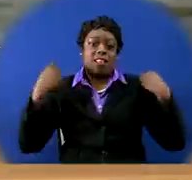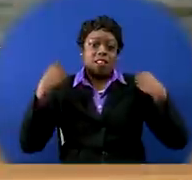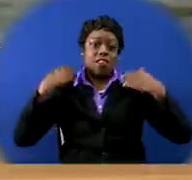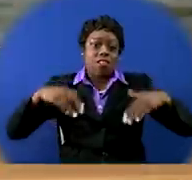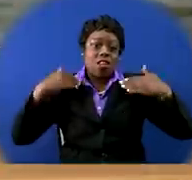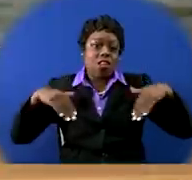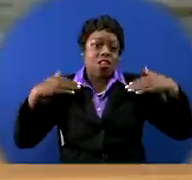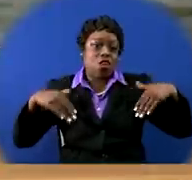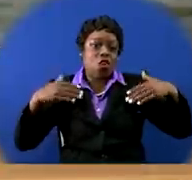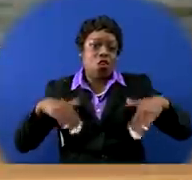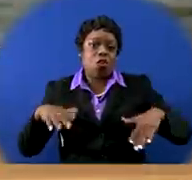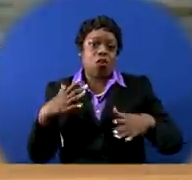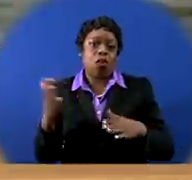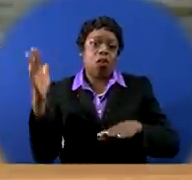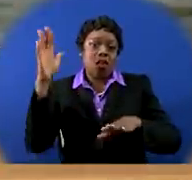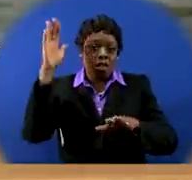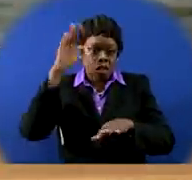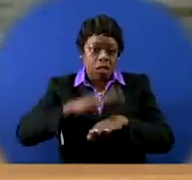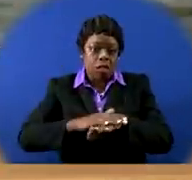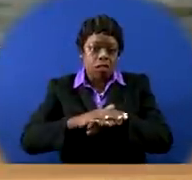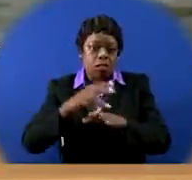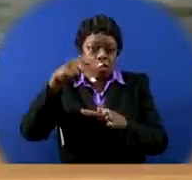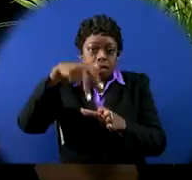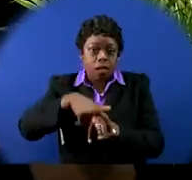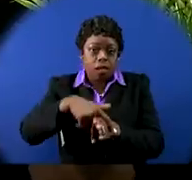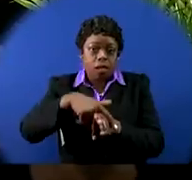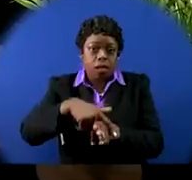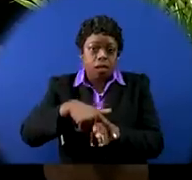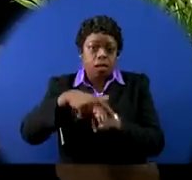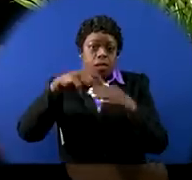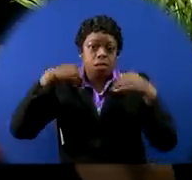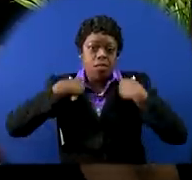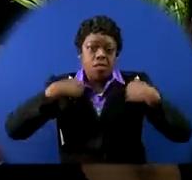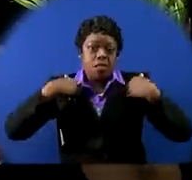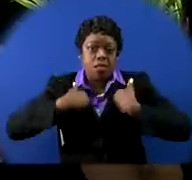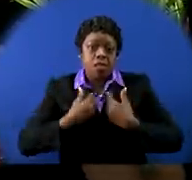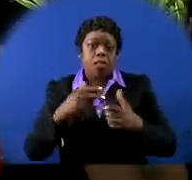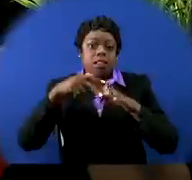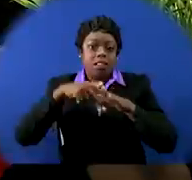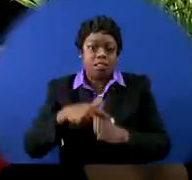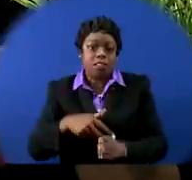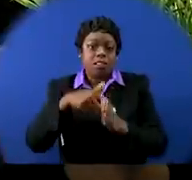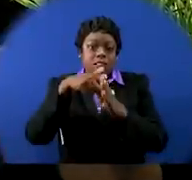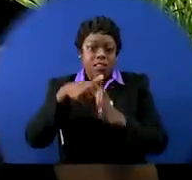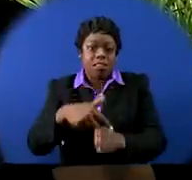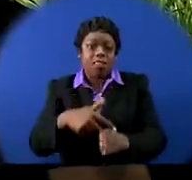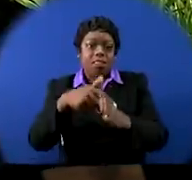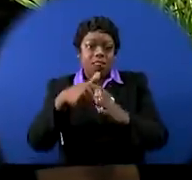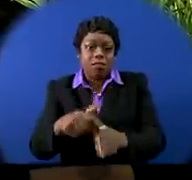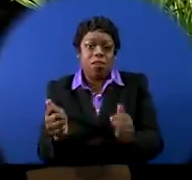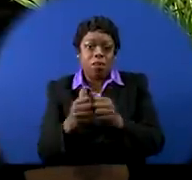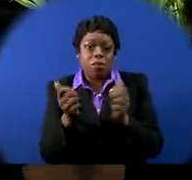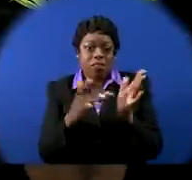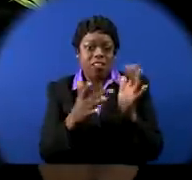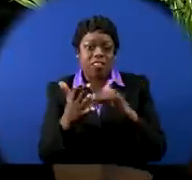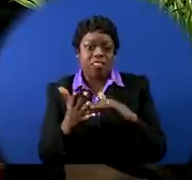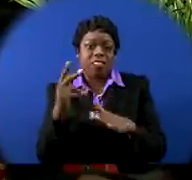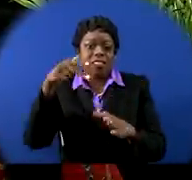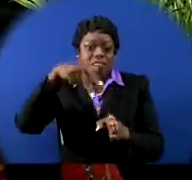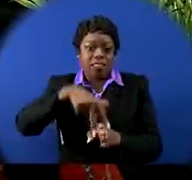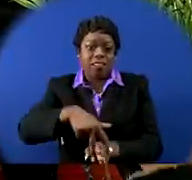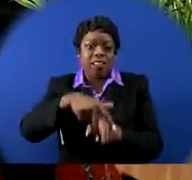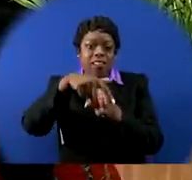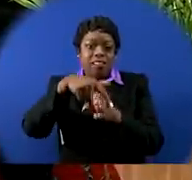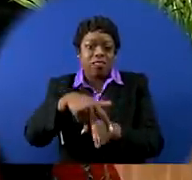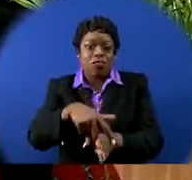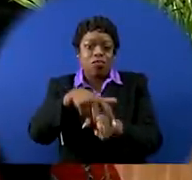outer garments off, put them on top of that donkey. And the donkey begins to ride into the city of Jerusalem with Jesus on his back on top of the